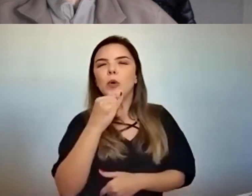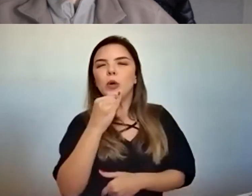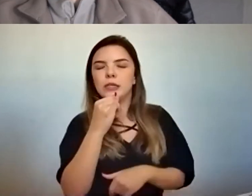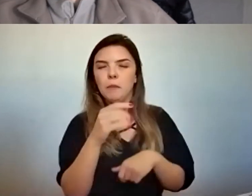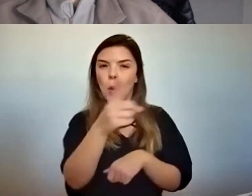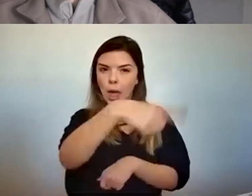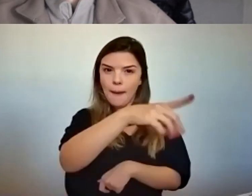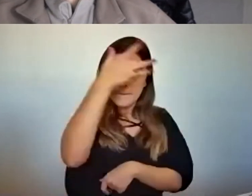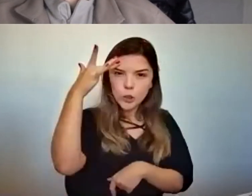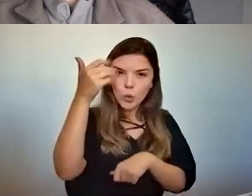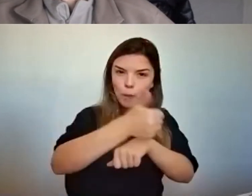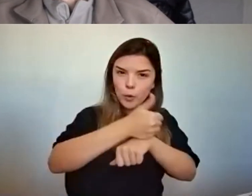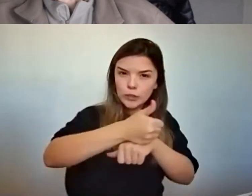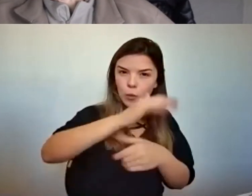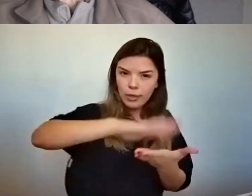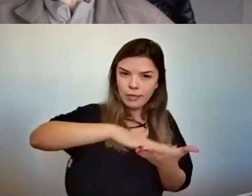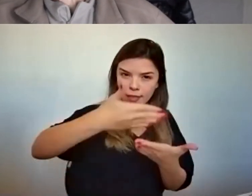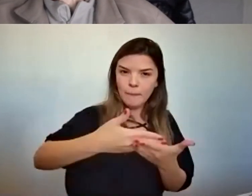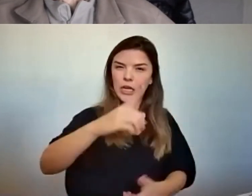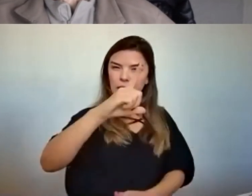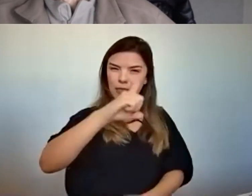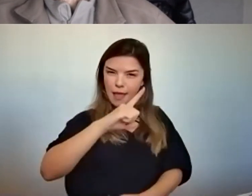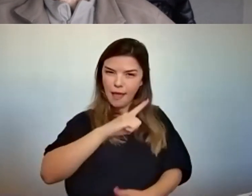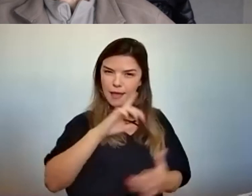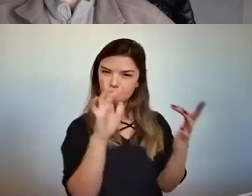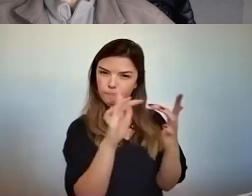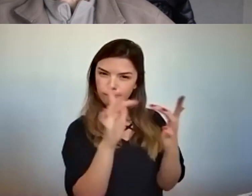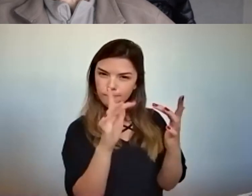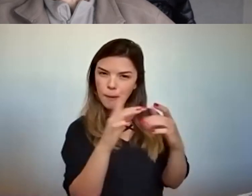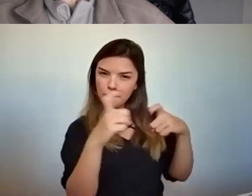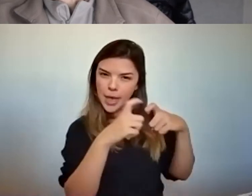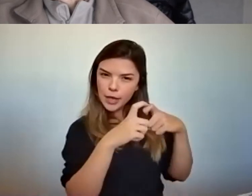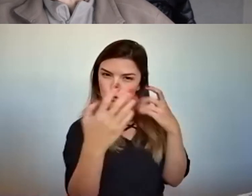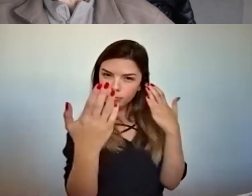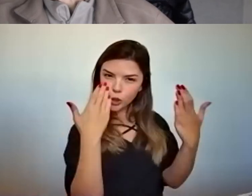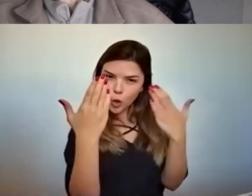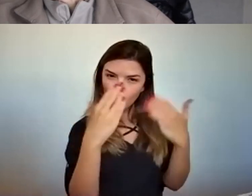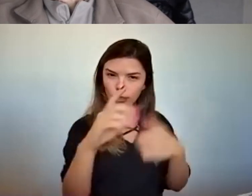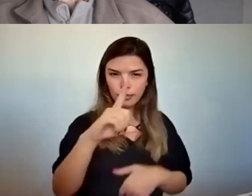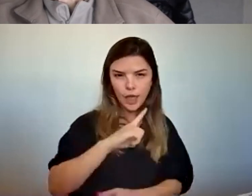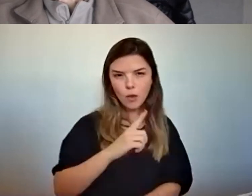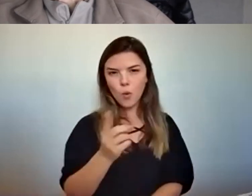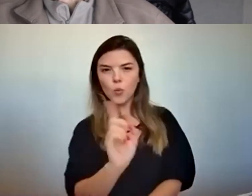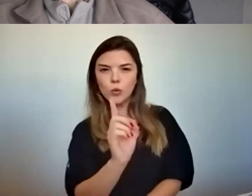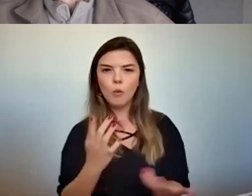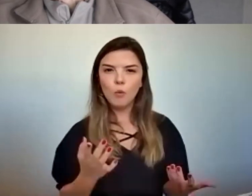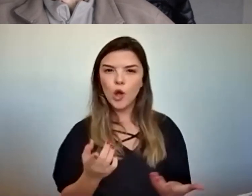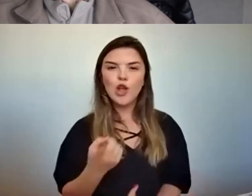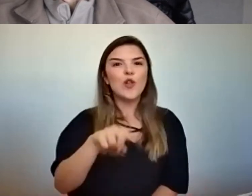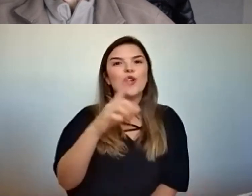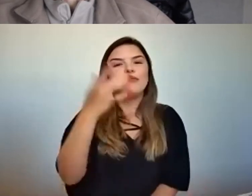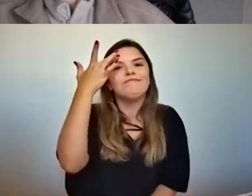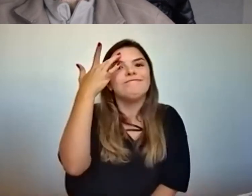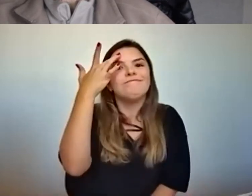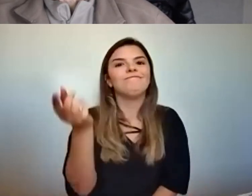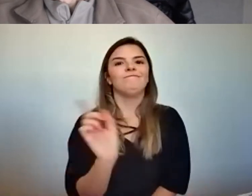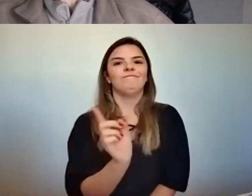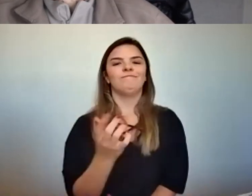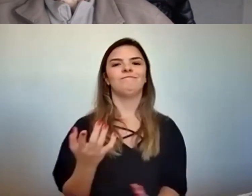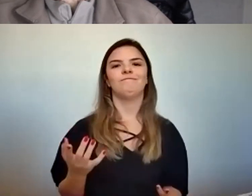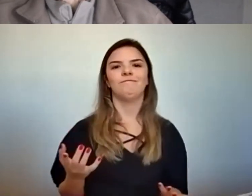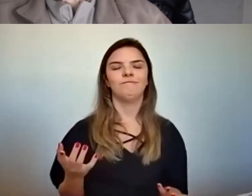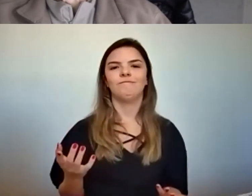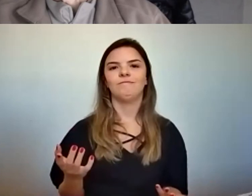psychiatrists to have some help? We do not know what the